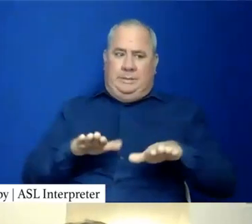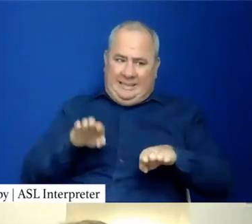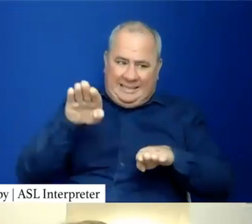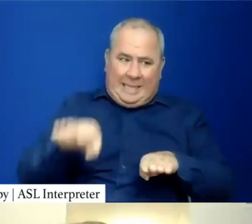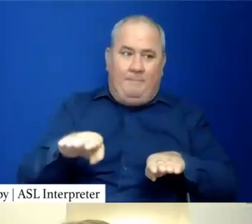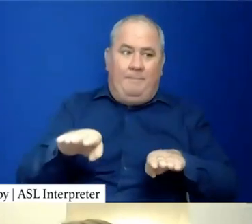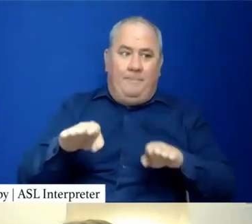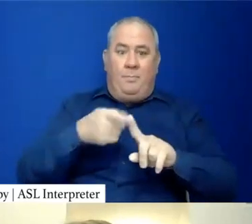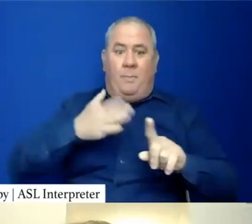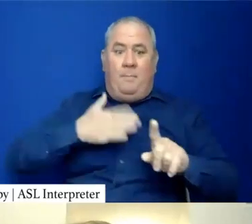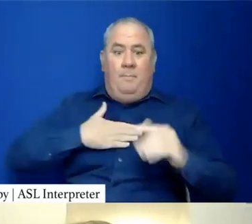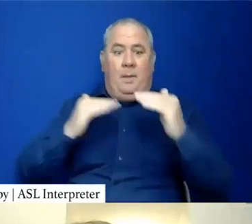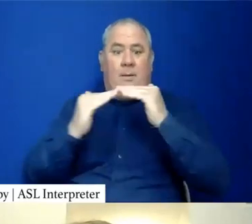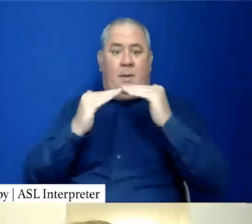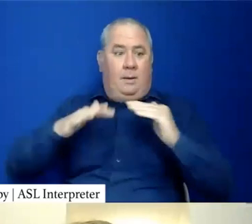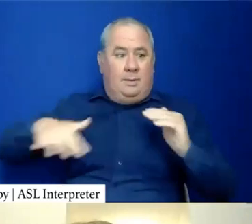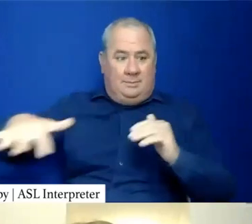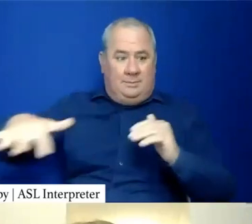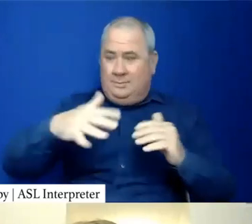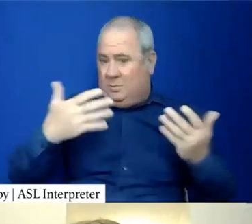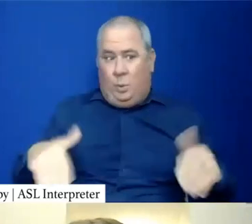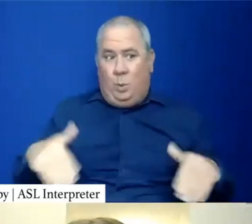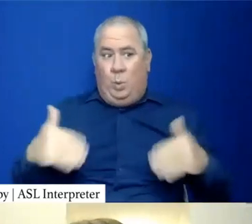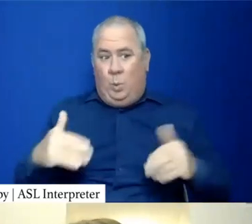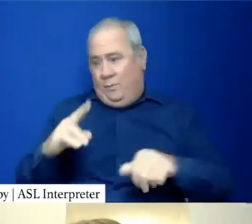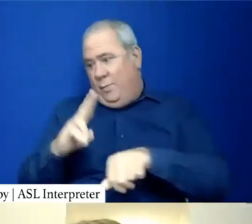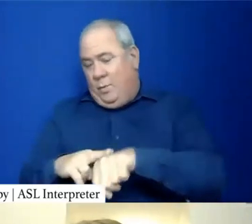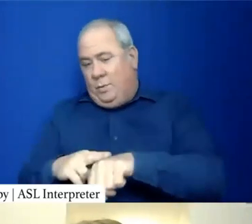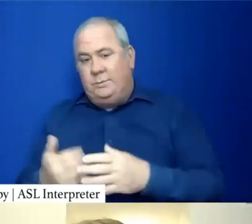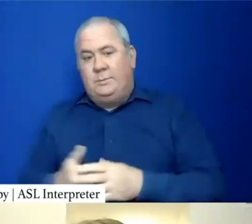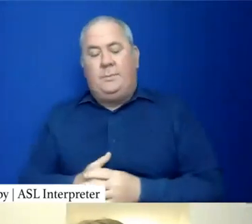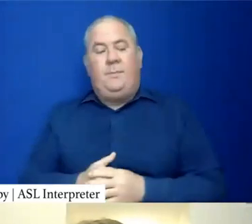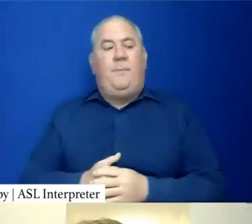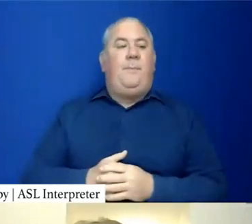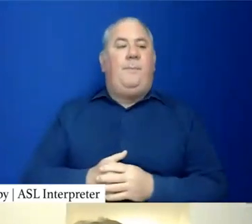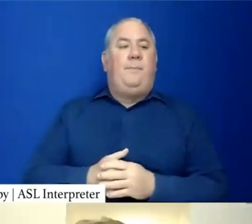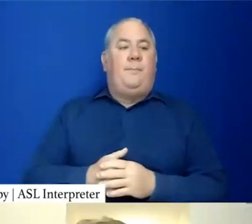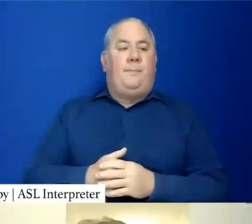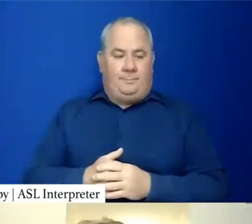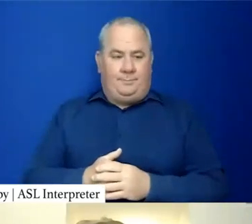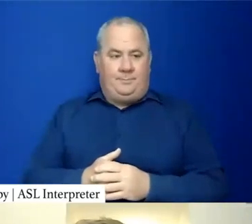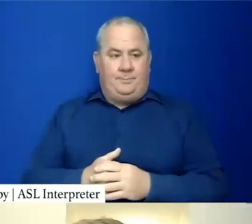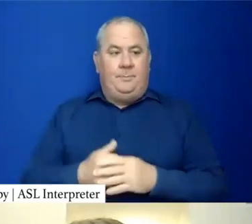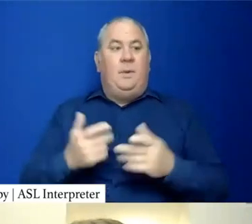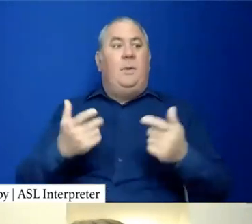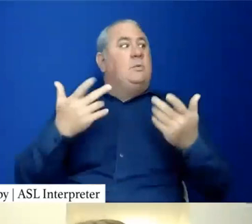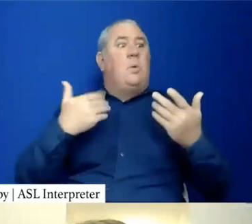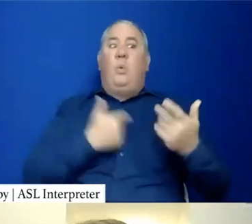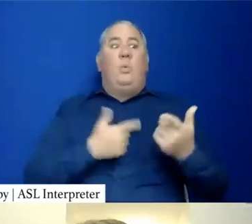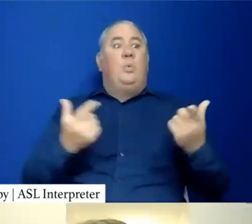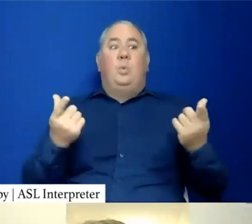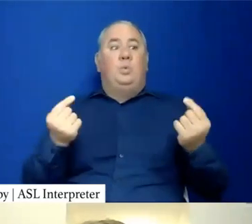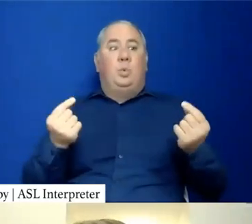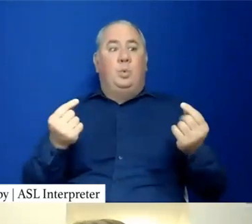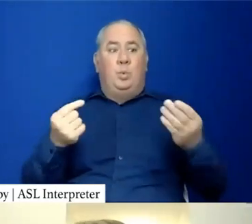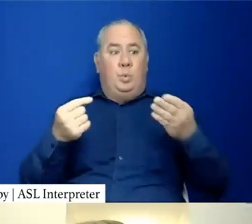it kind of feels normal because professional, I mean, A, because this is just what I do in general in my social life,